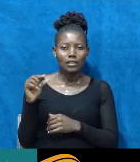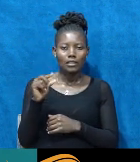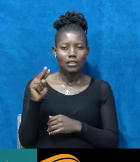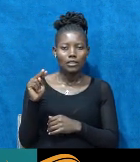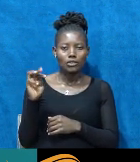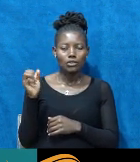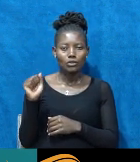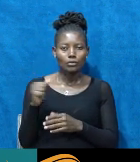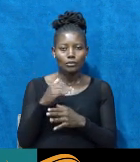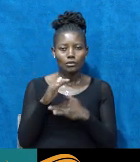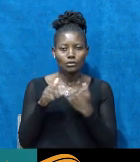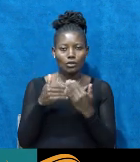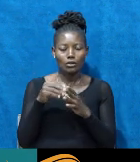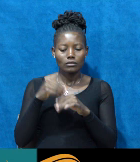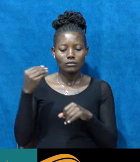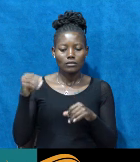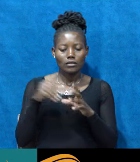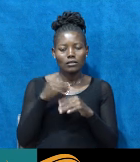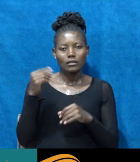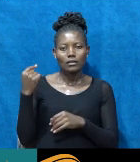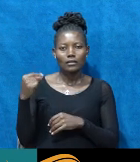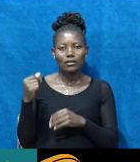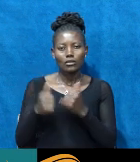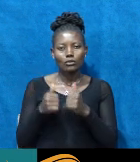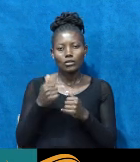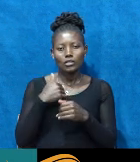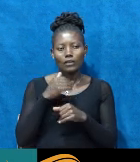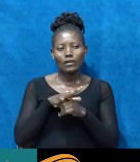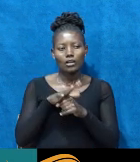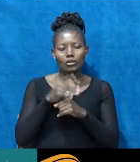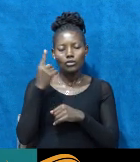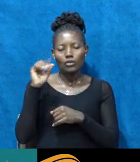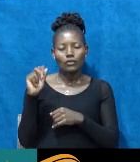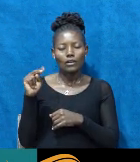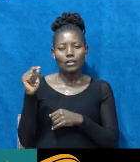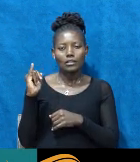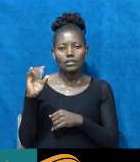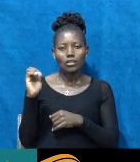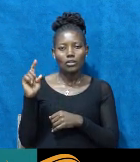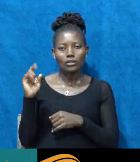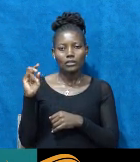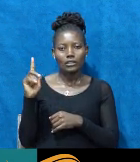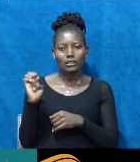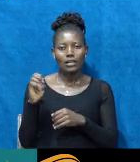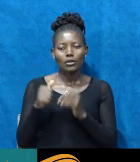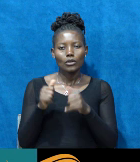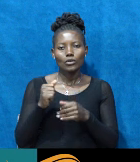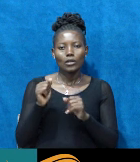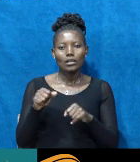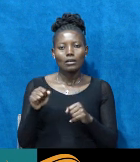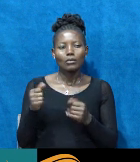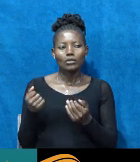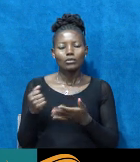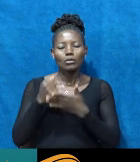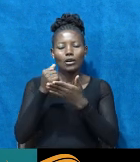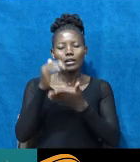vegetables and fruits, which pack a lot of antioxidants that will be able to reduce the oxidative stress in the body,